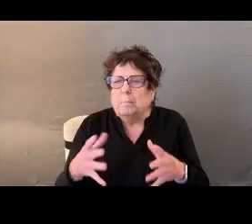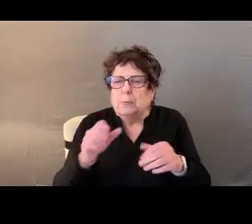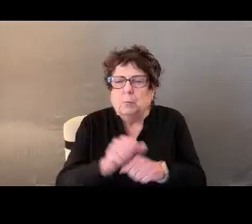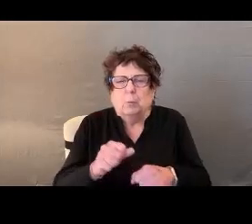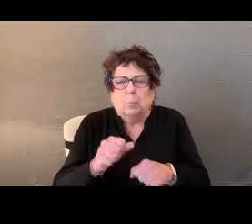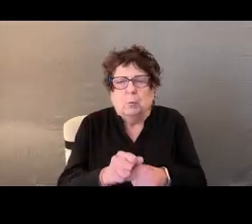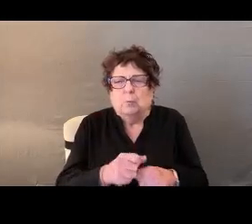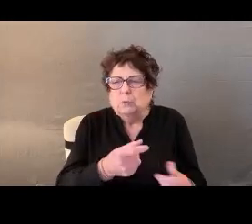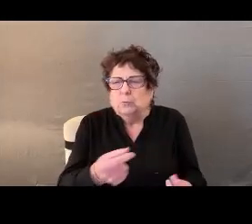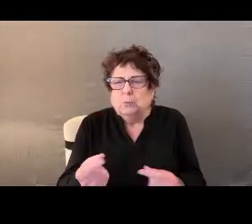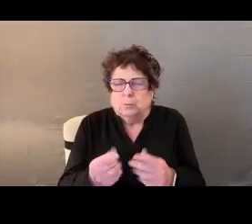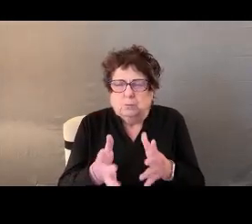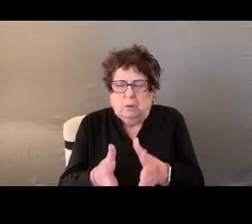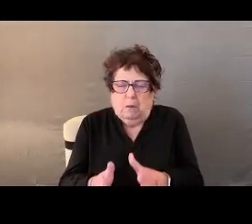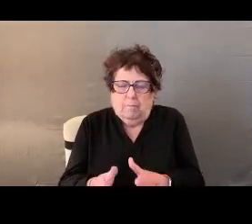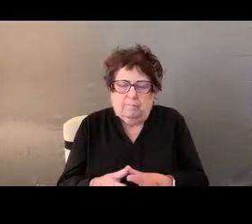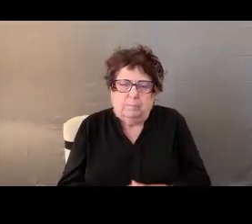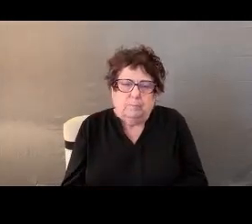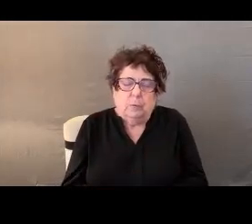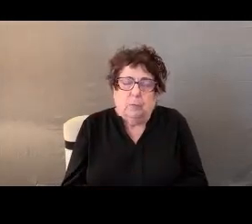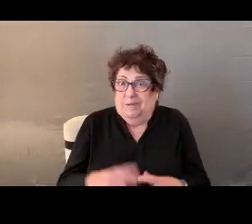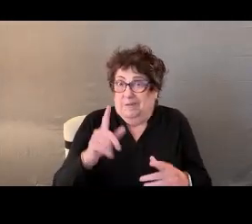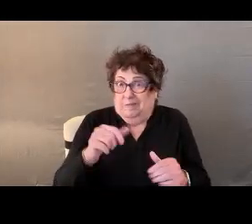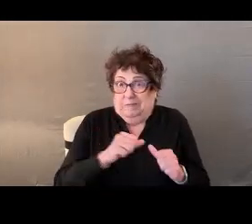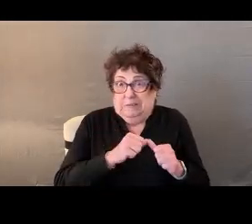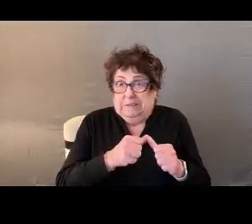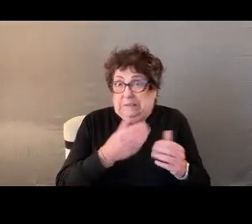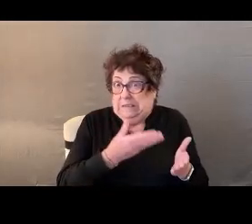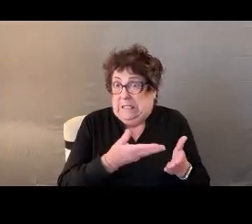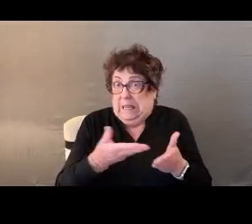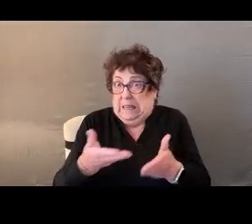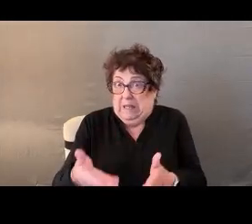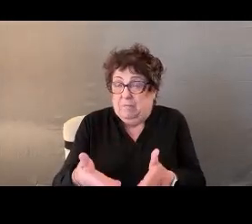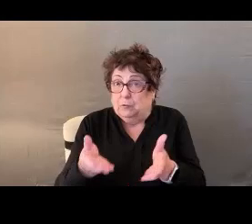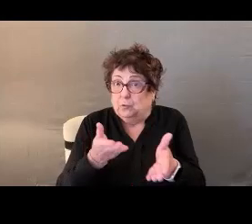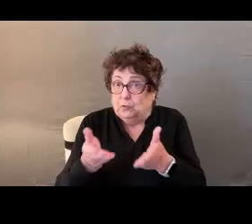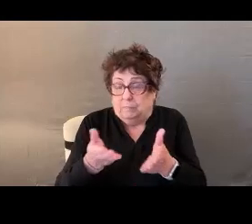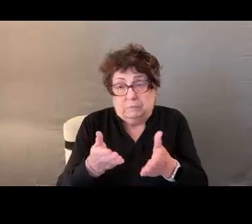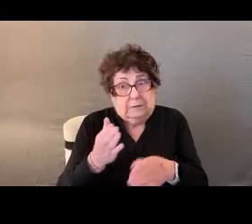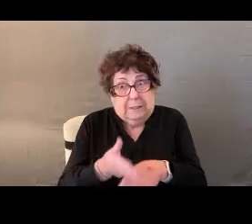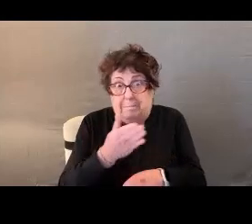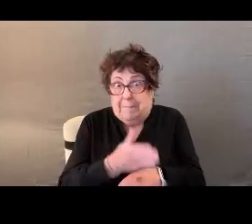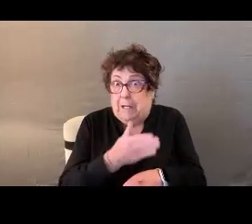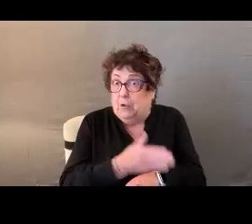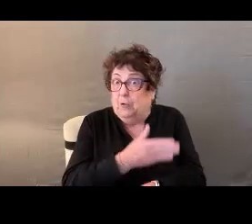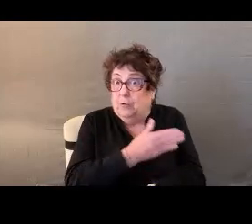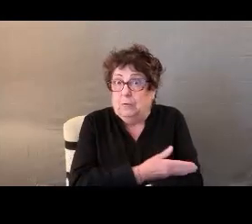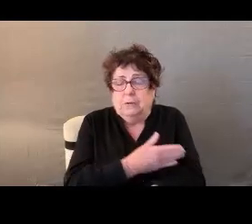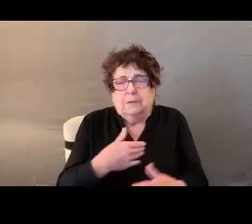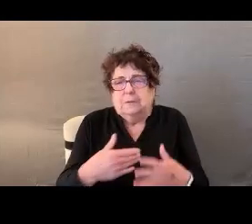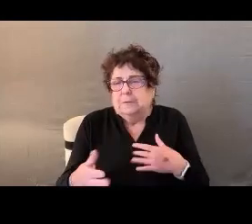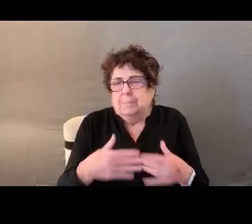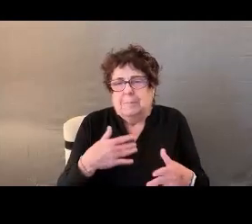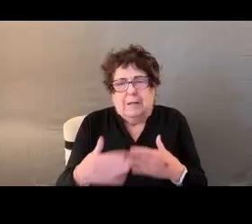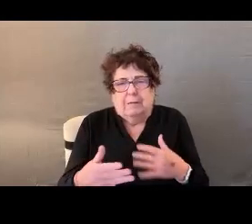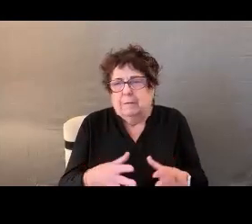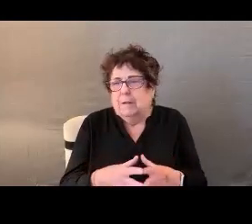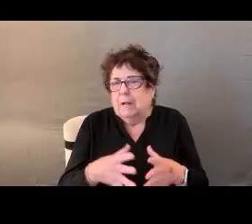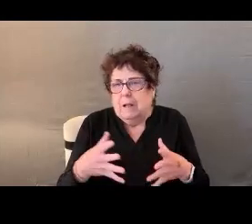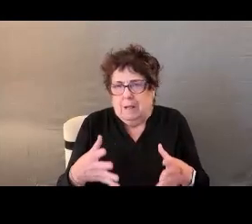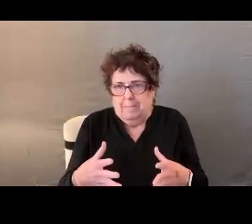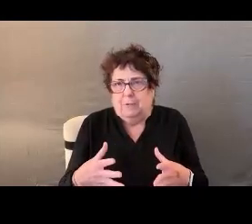continue to delivering those services and getting better, no matter how far you've reached that goal. I